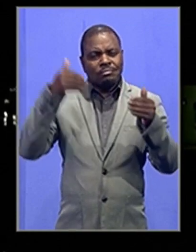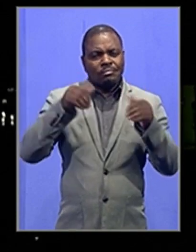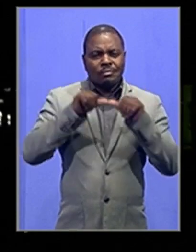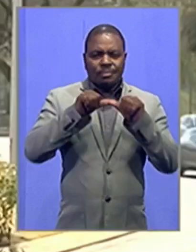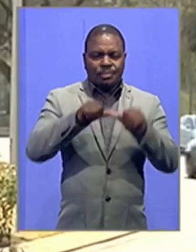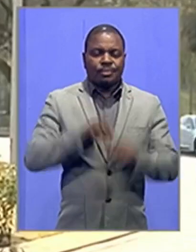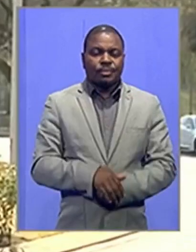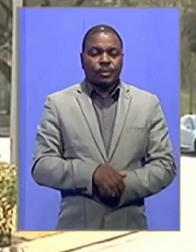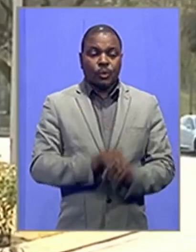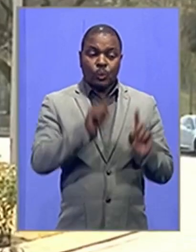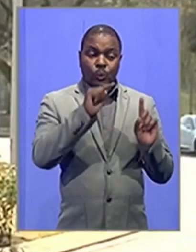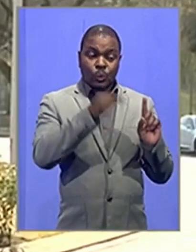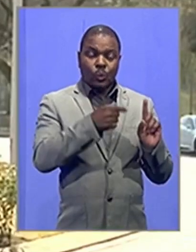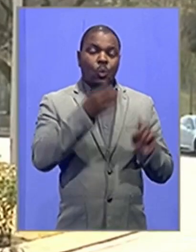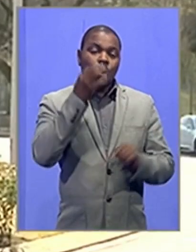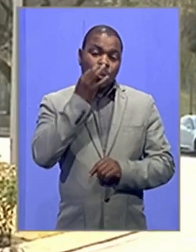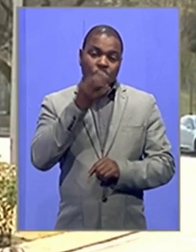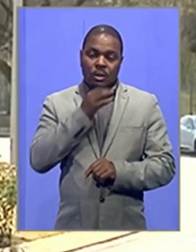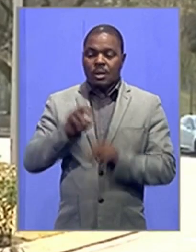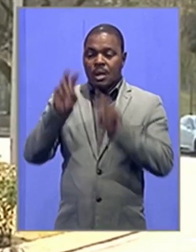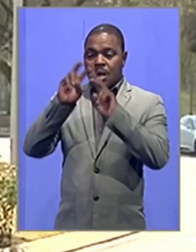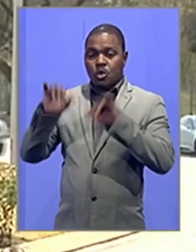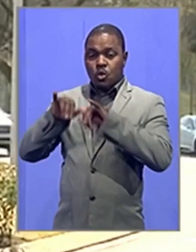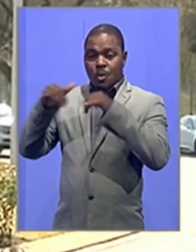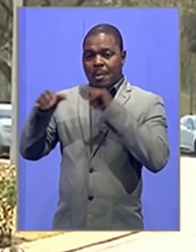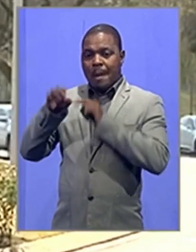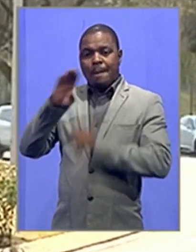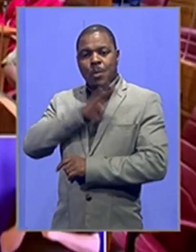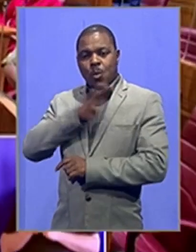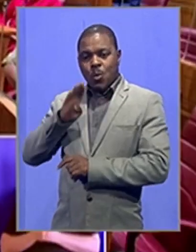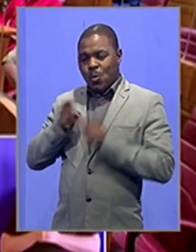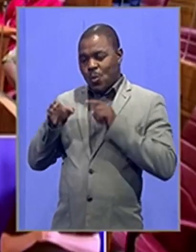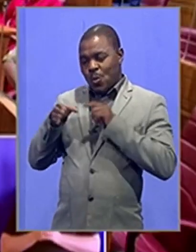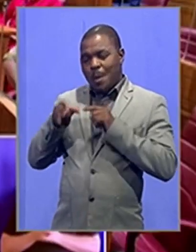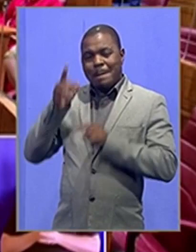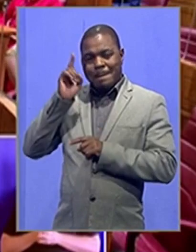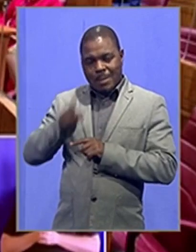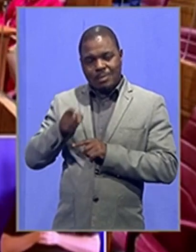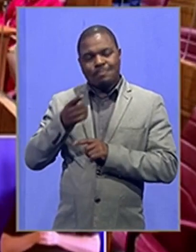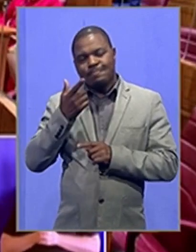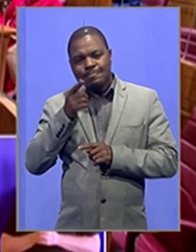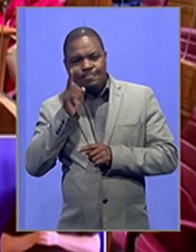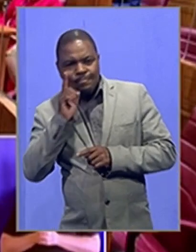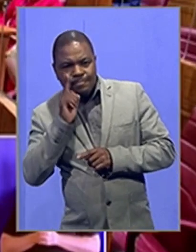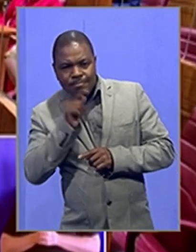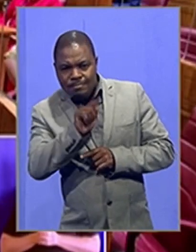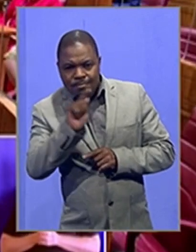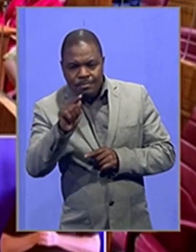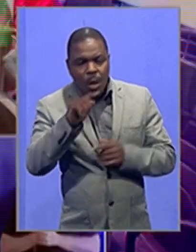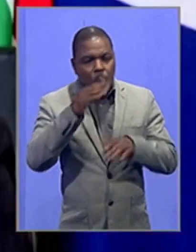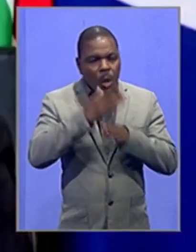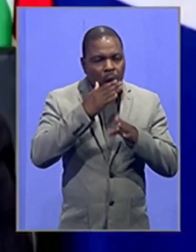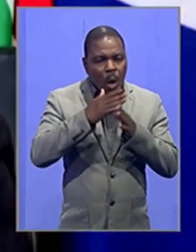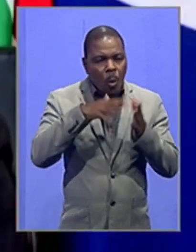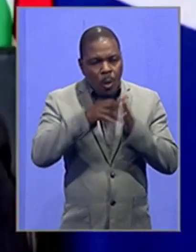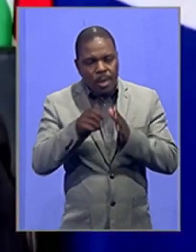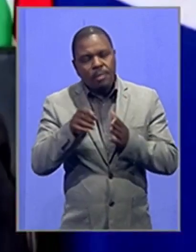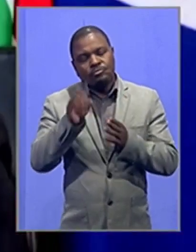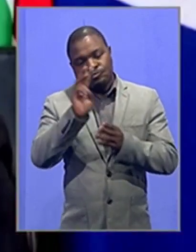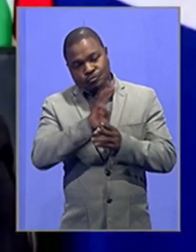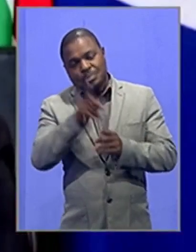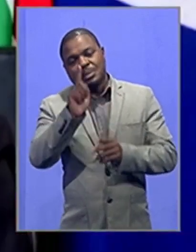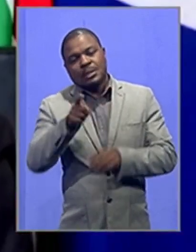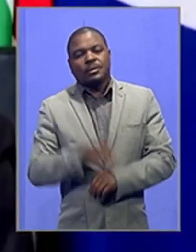motlakase. Mabuza a re boto ya Eskom e tshwanetse ya tsaya dikgato fa e ka fitlhela go na le tiragatso e bokoa. Like I